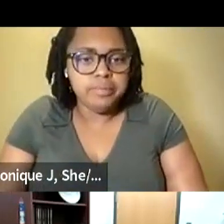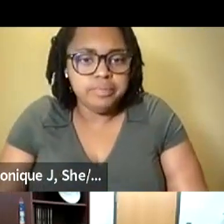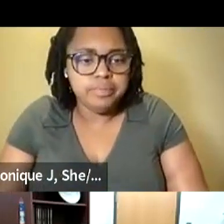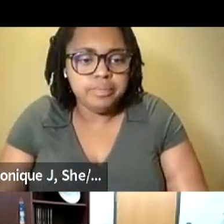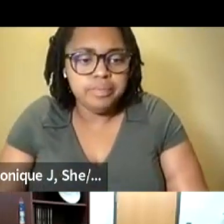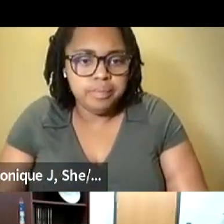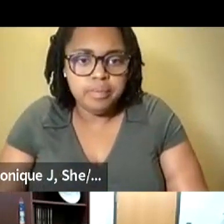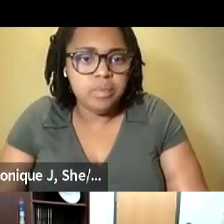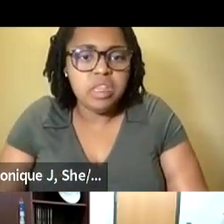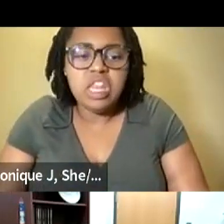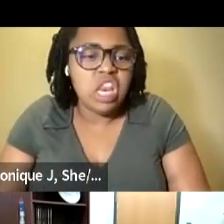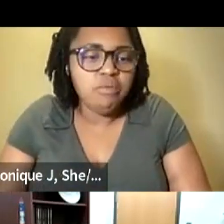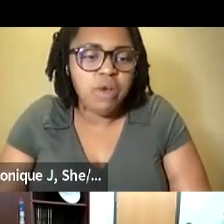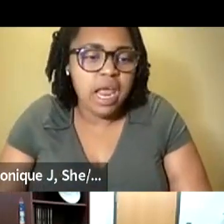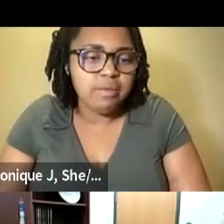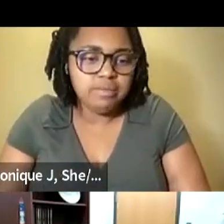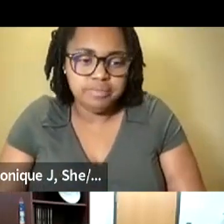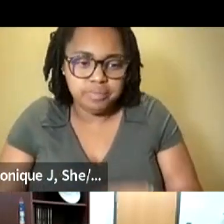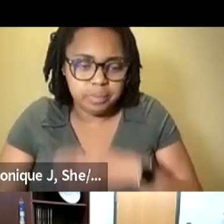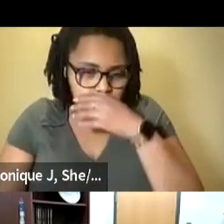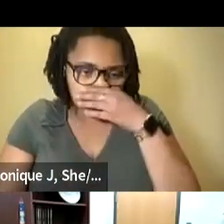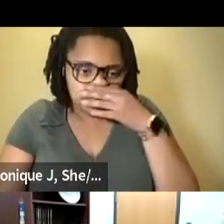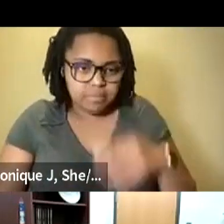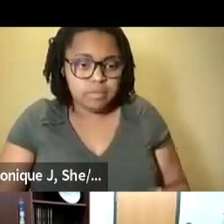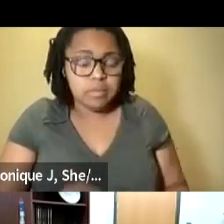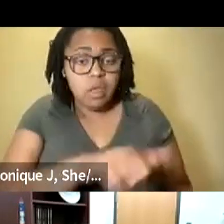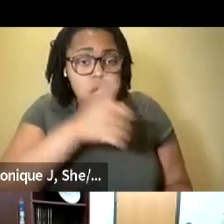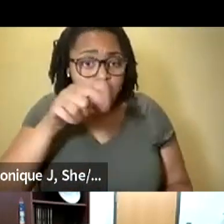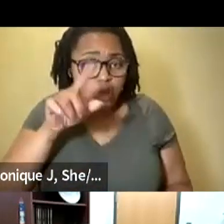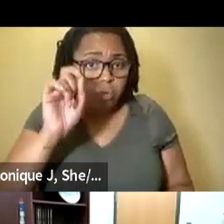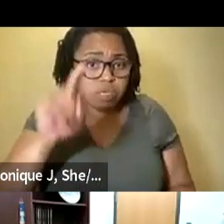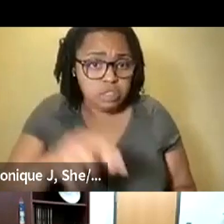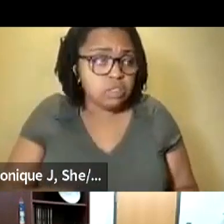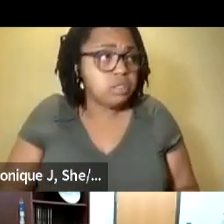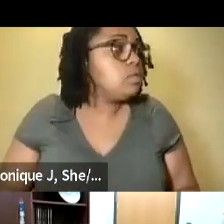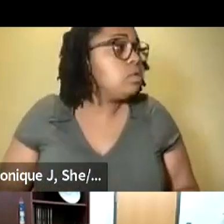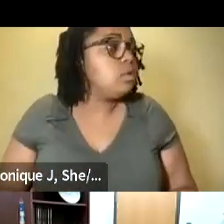All right. Does anyone have any questions?